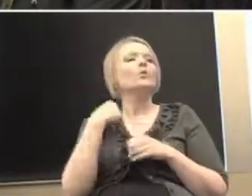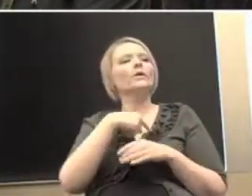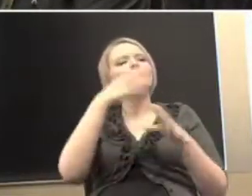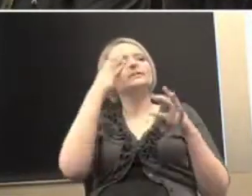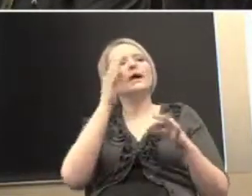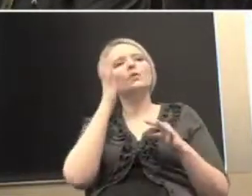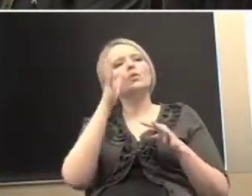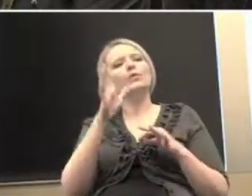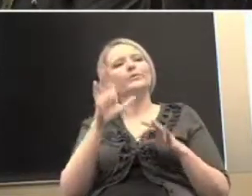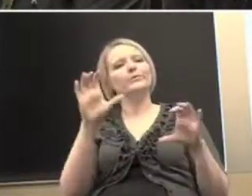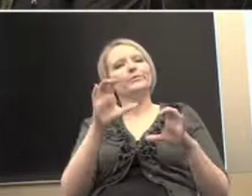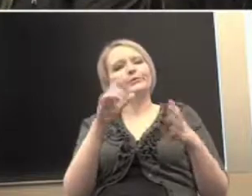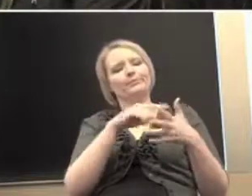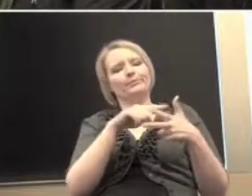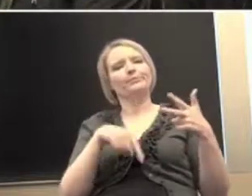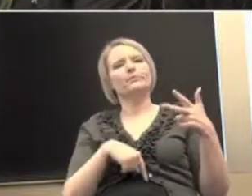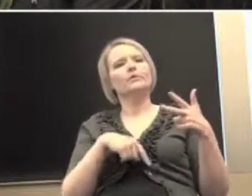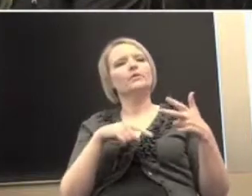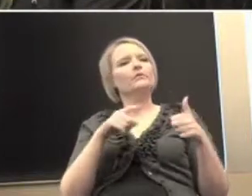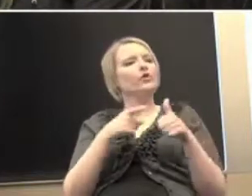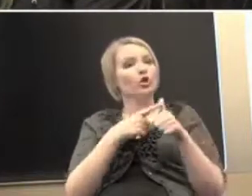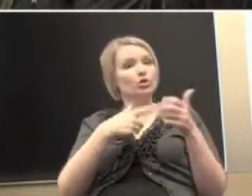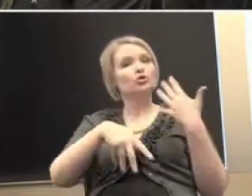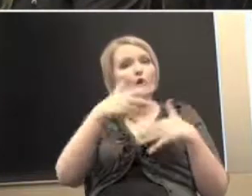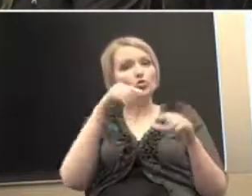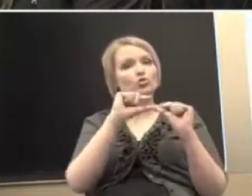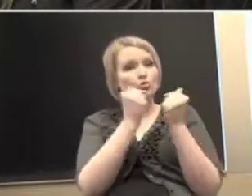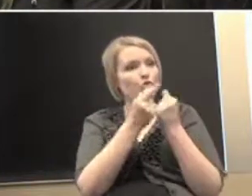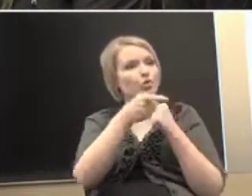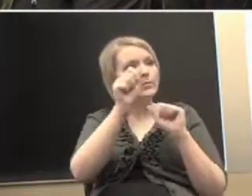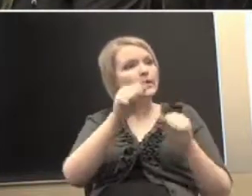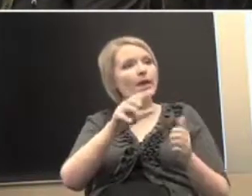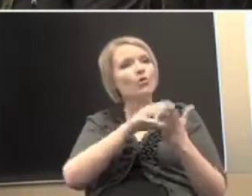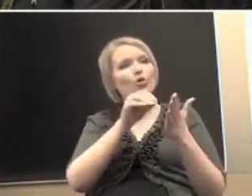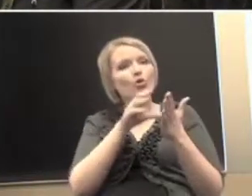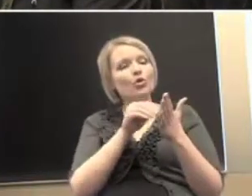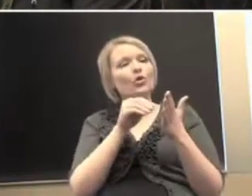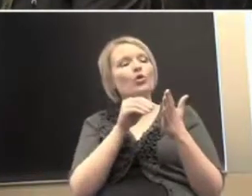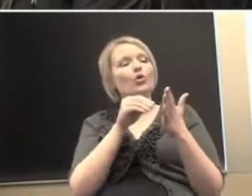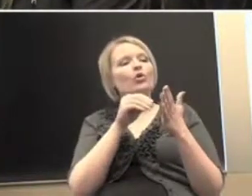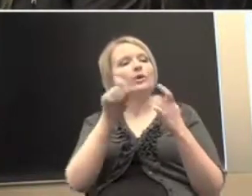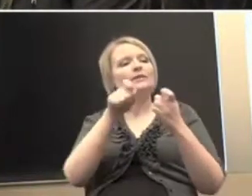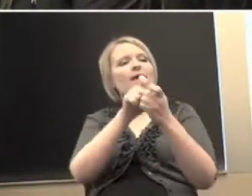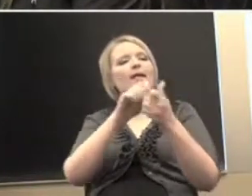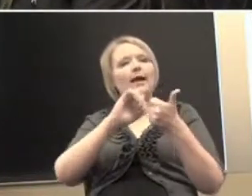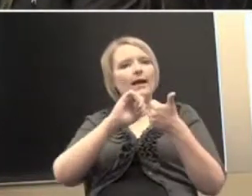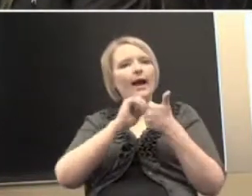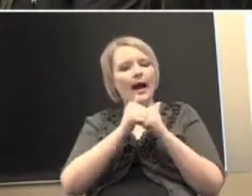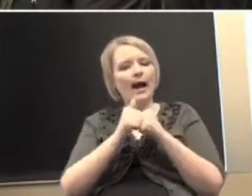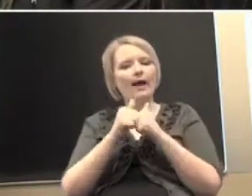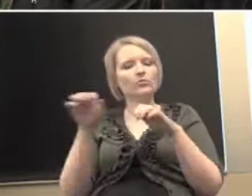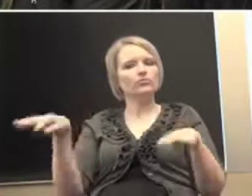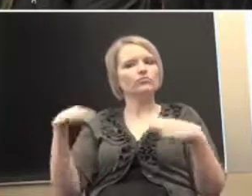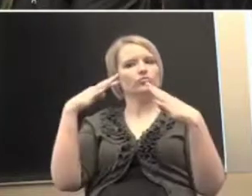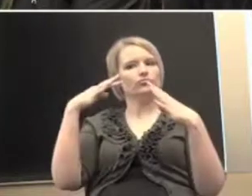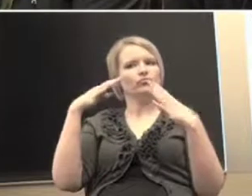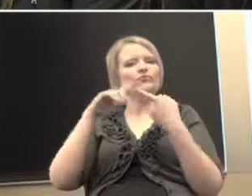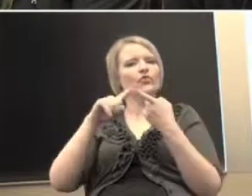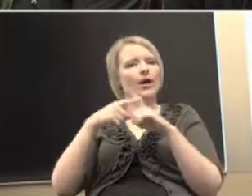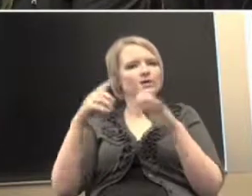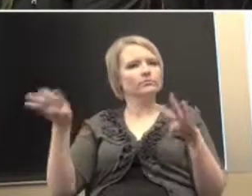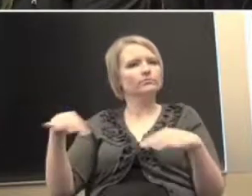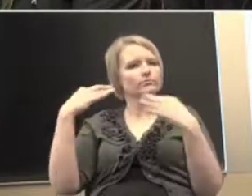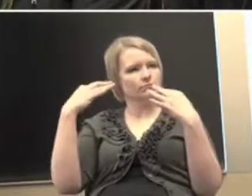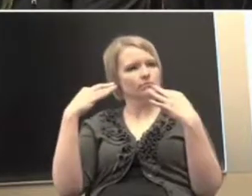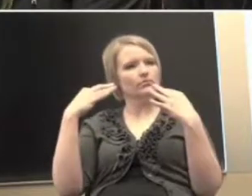few different things. First of all, a social group, so that he could learn the skill of gaining peer attention in a positive way, doing role